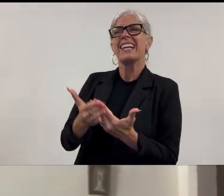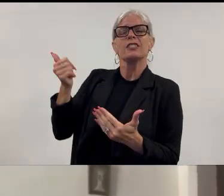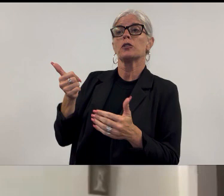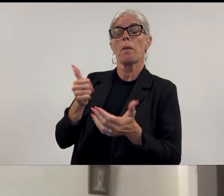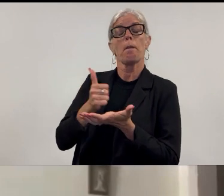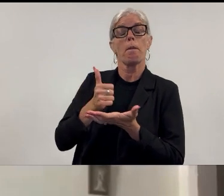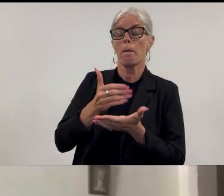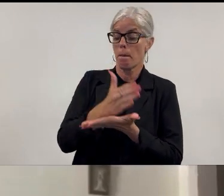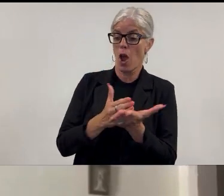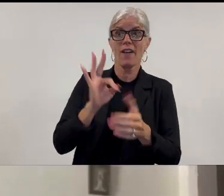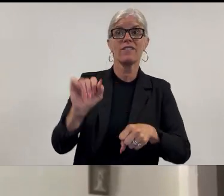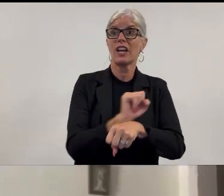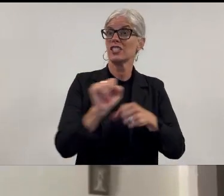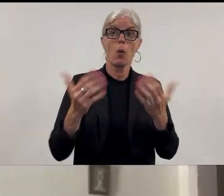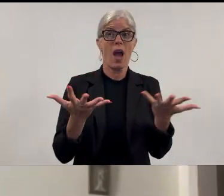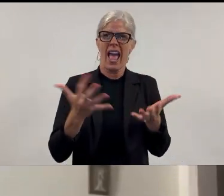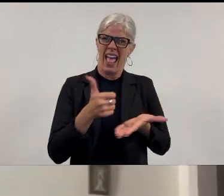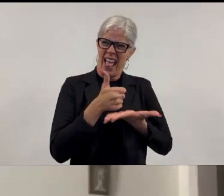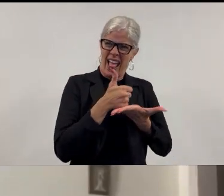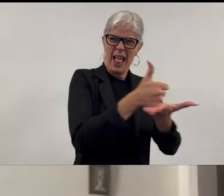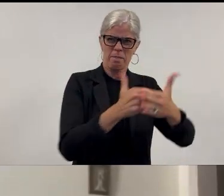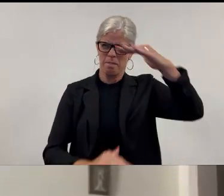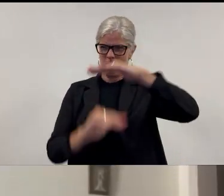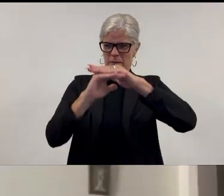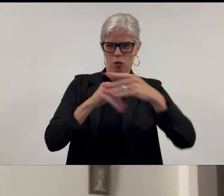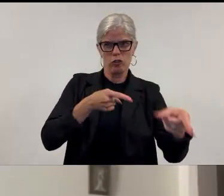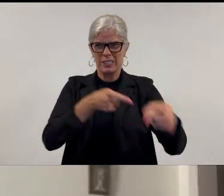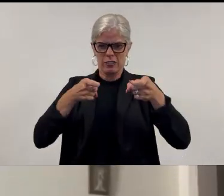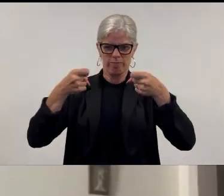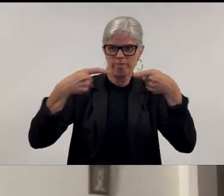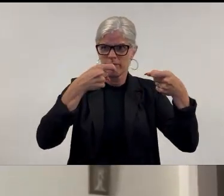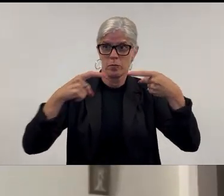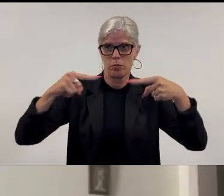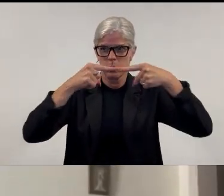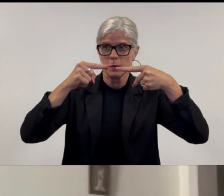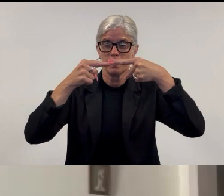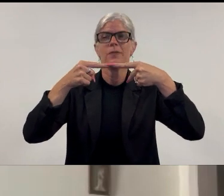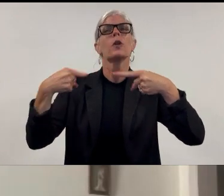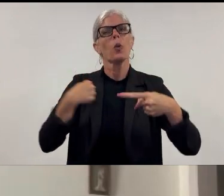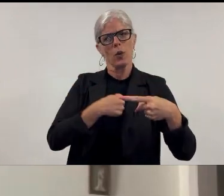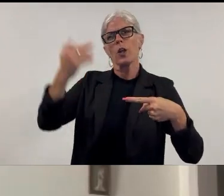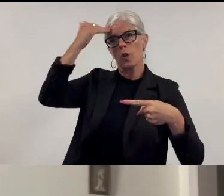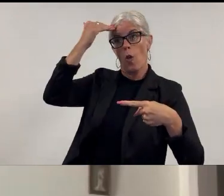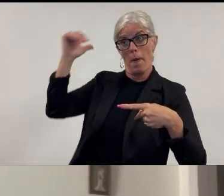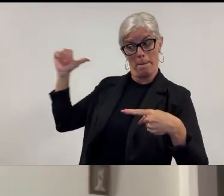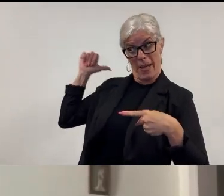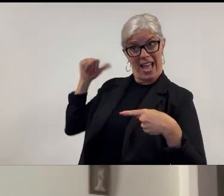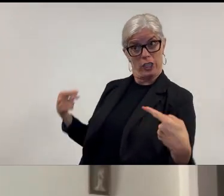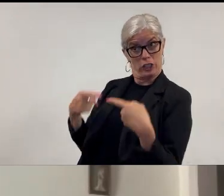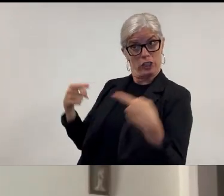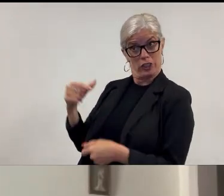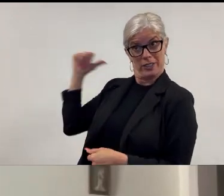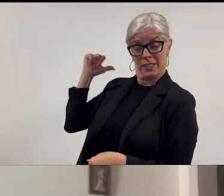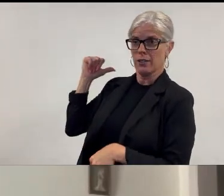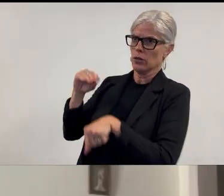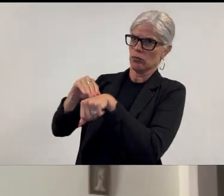the easiest part of improving function is optimizing spontaneous regeneration. We know